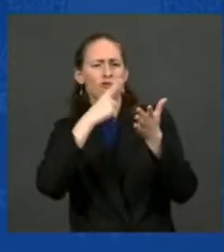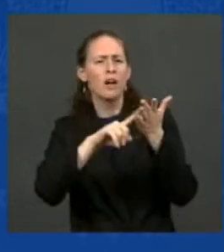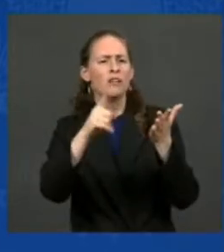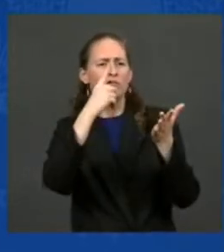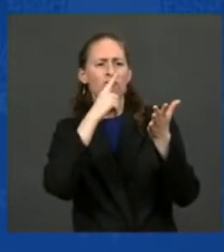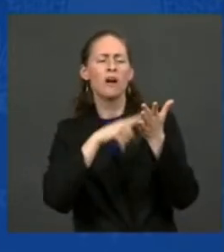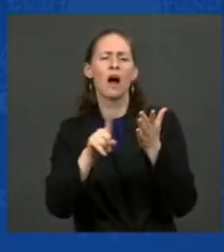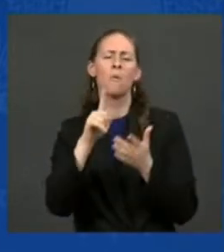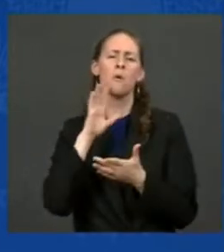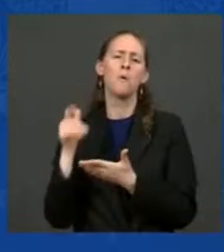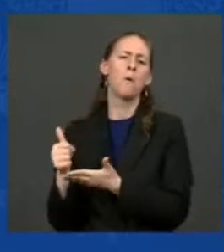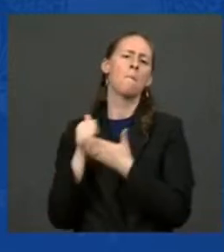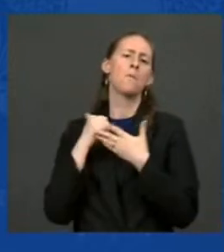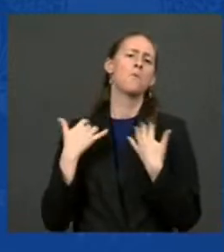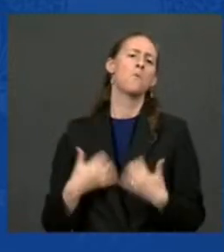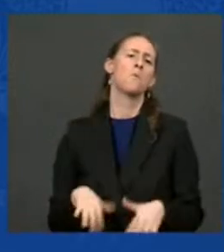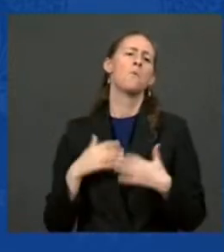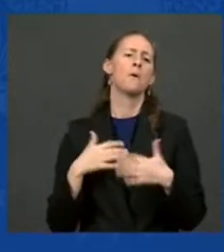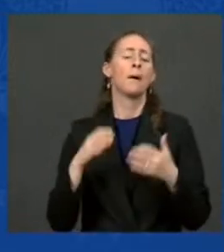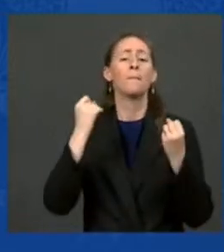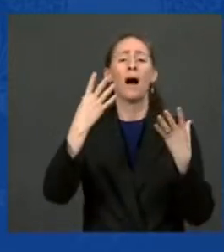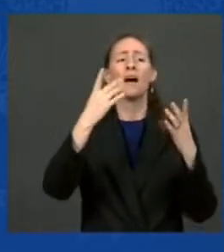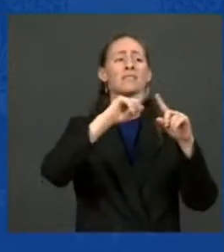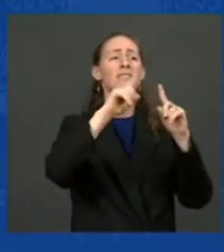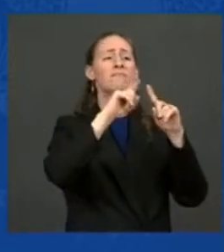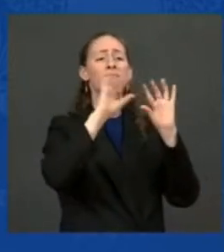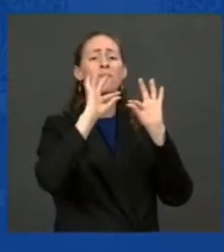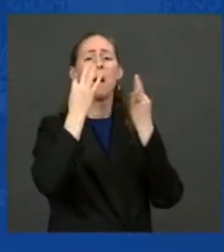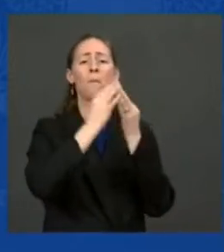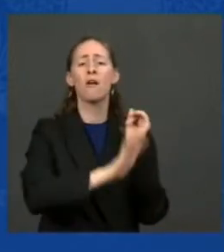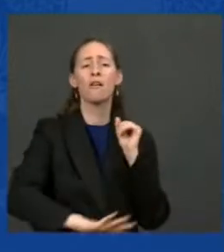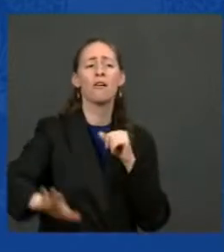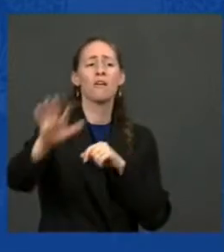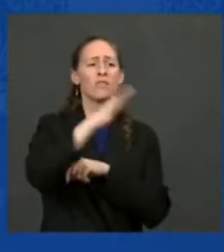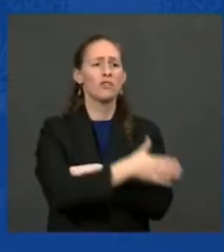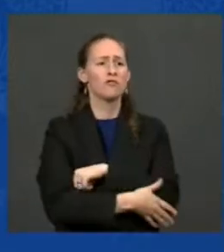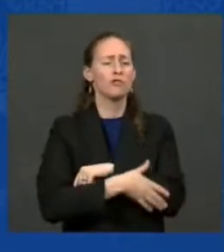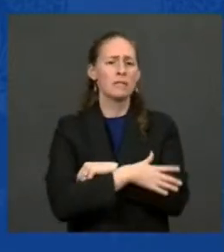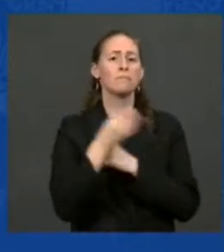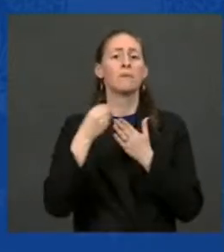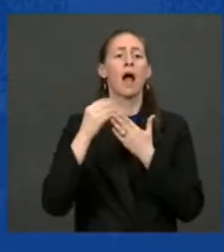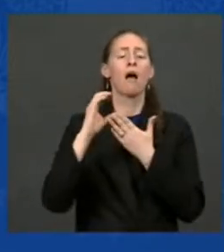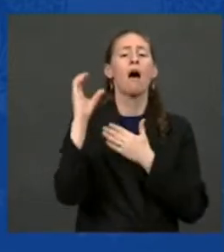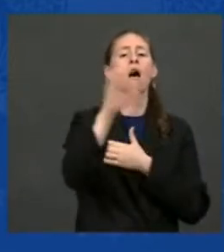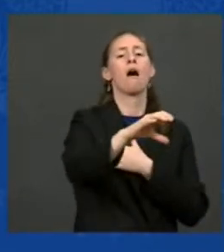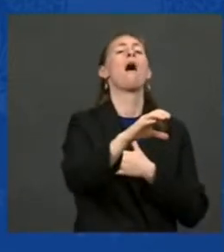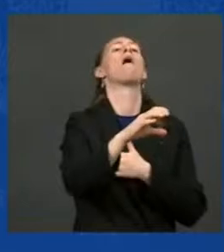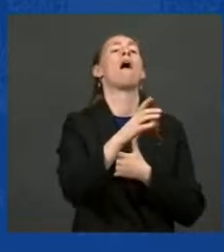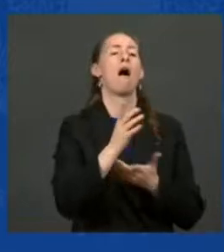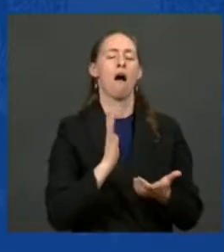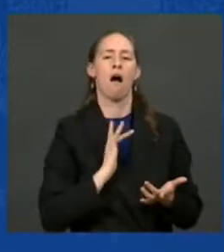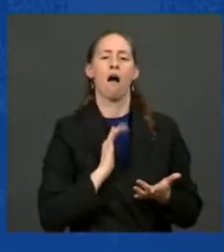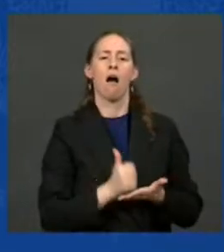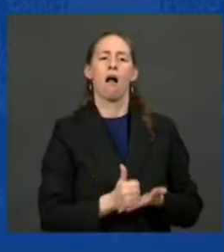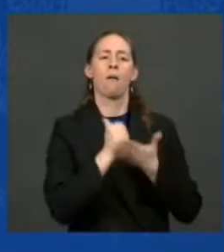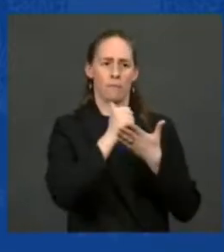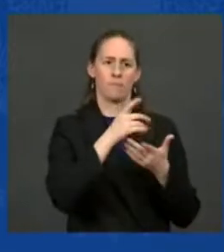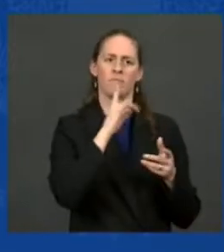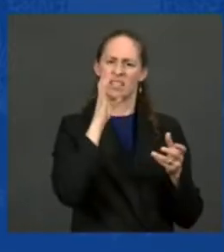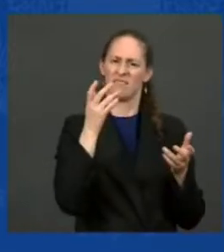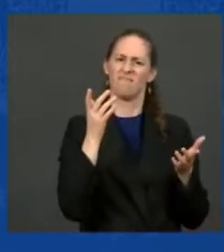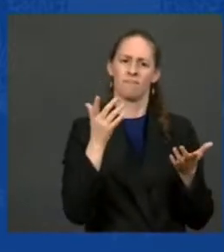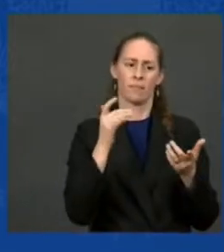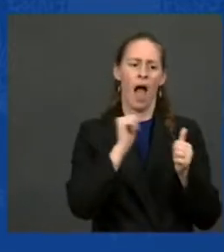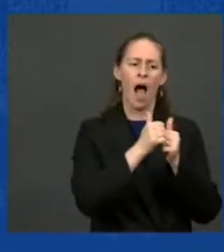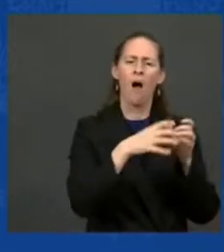families all across this country, even as we speak. It's how we're going to cut child poverty in this country. And we've already cut it nearly